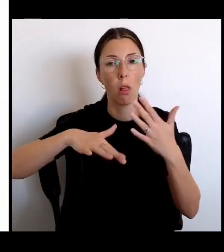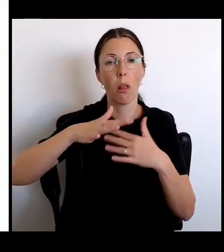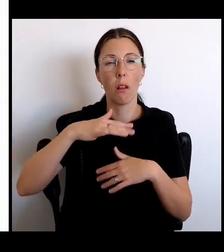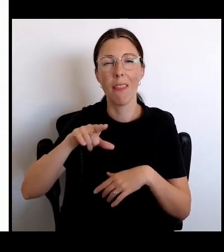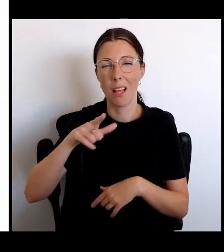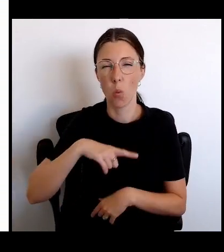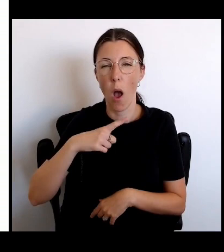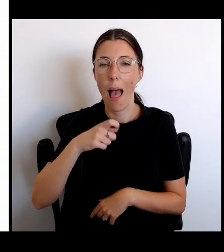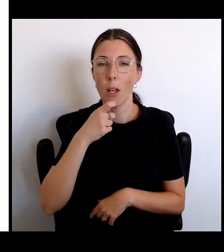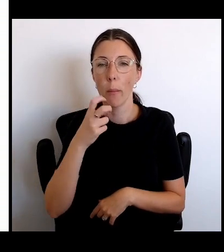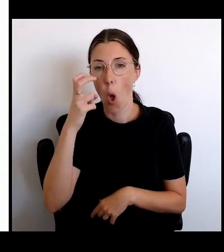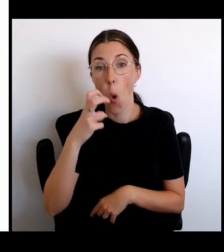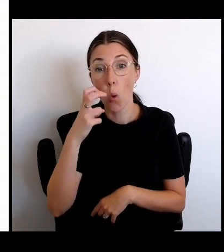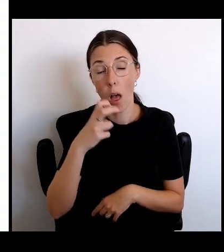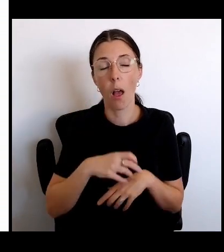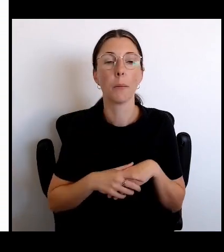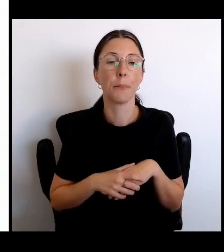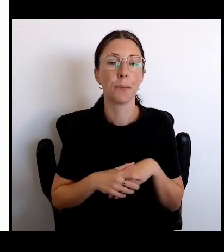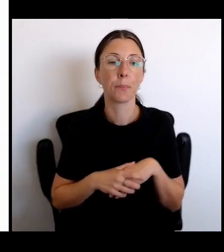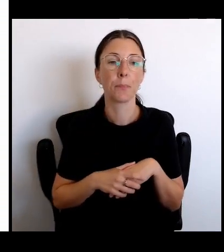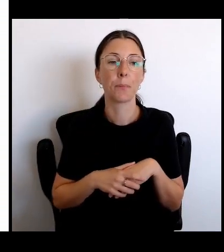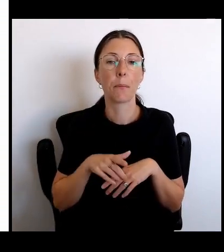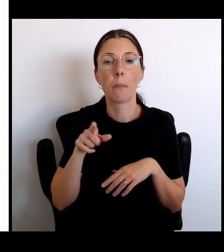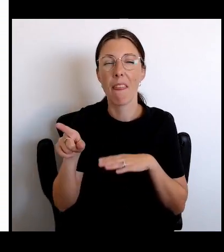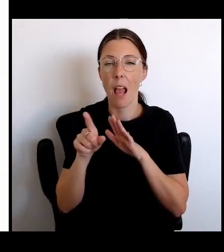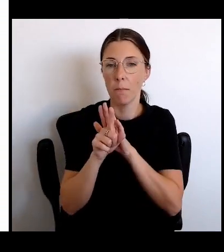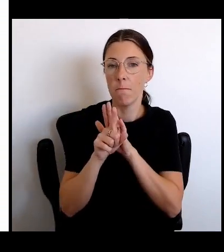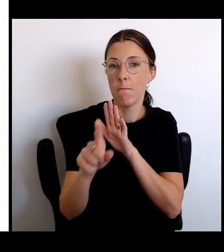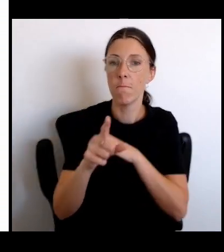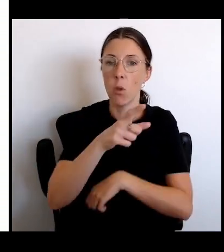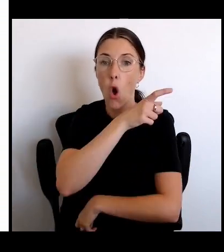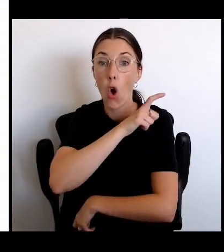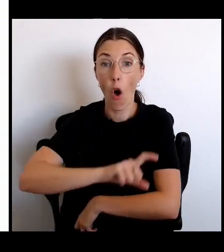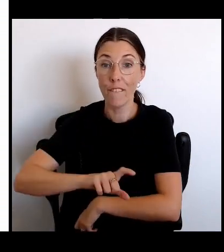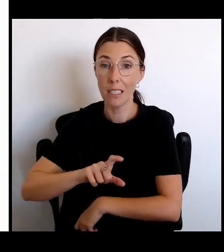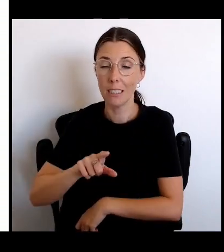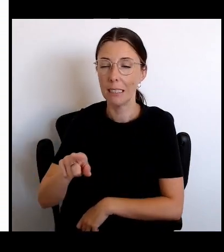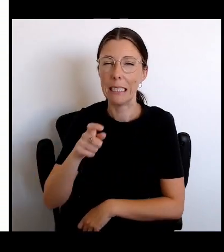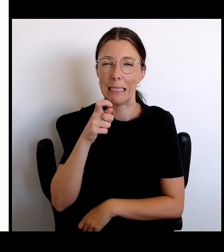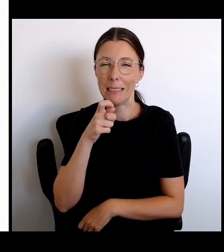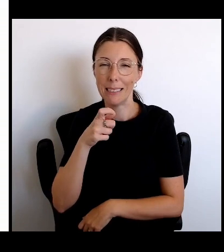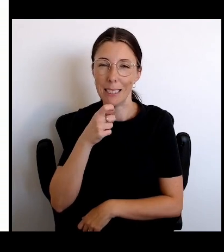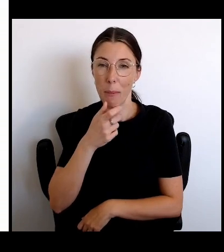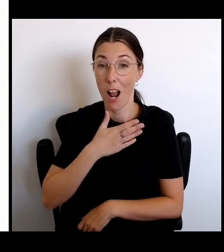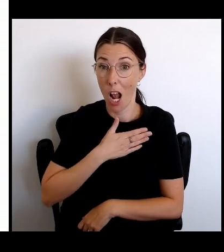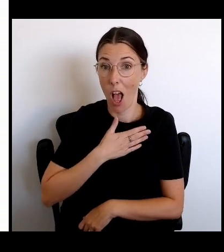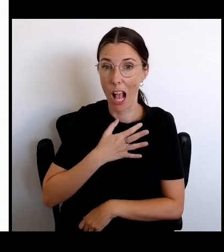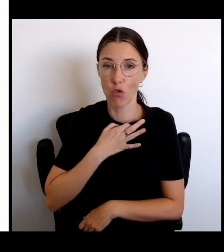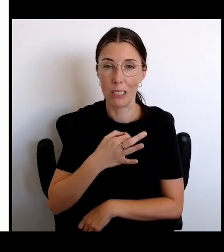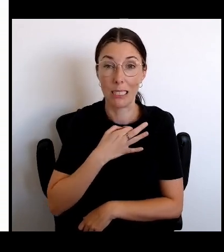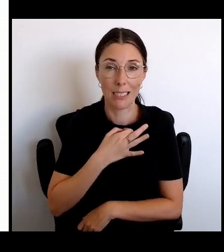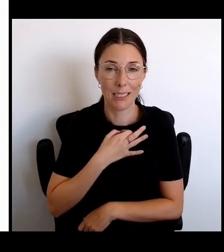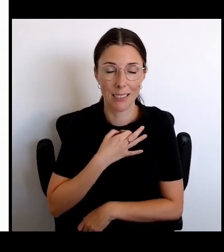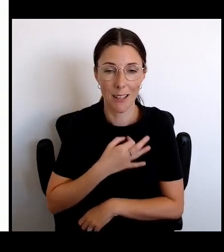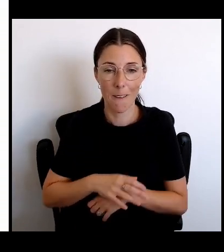older. And they are outgoing and they have some appetite for risk-taking. But they're now starting to mix